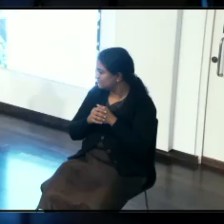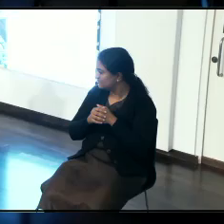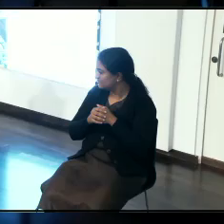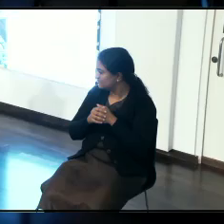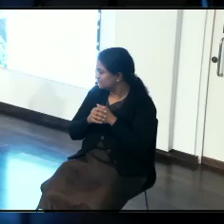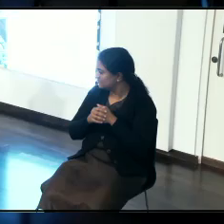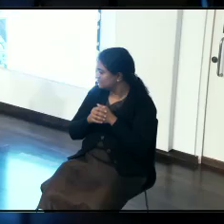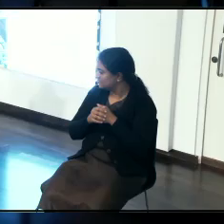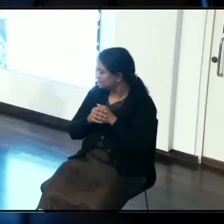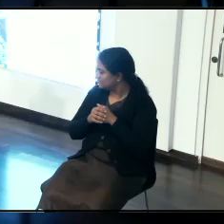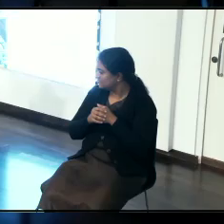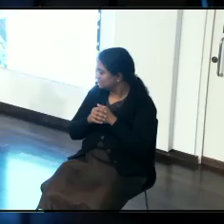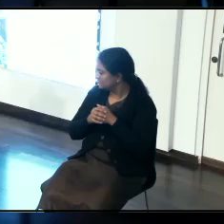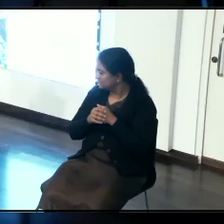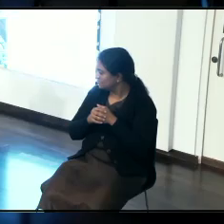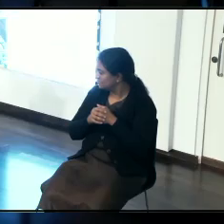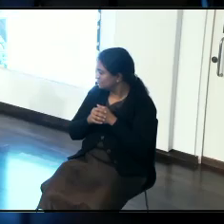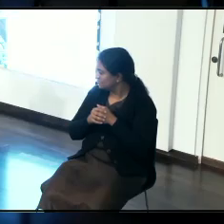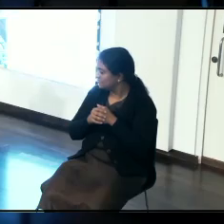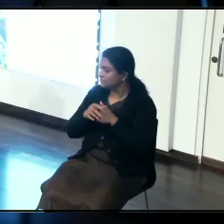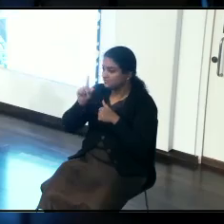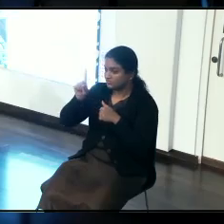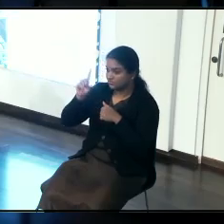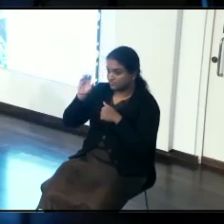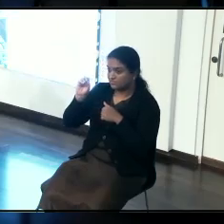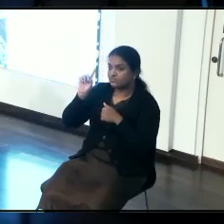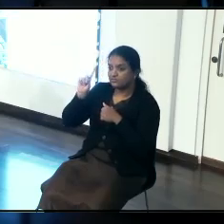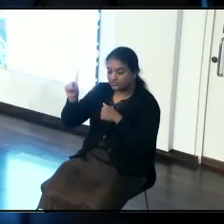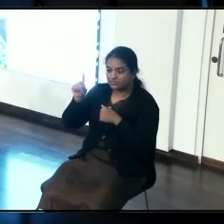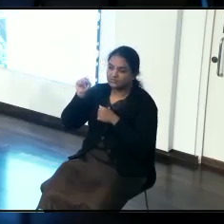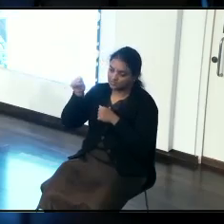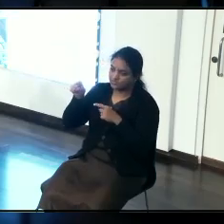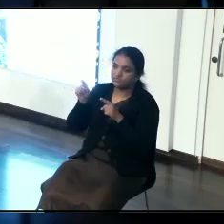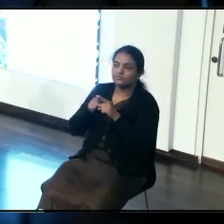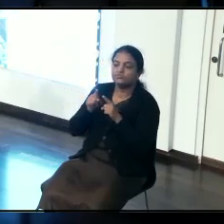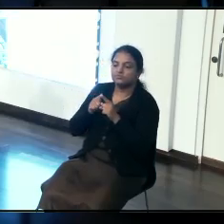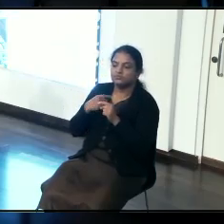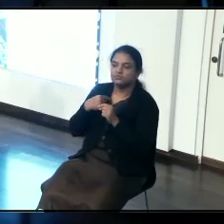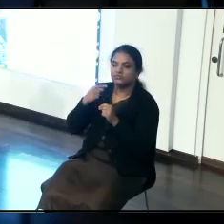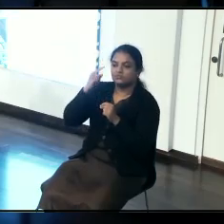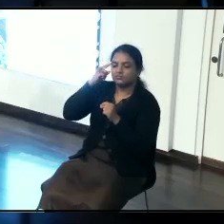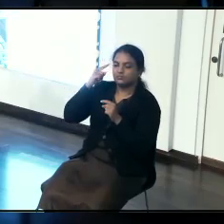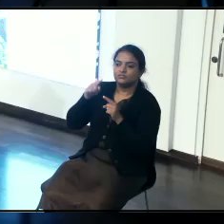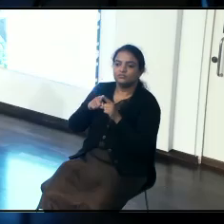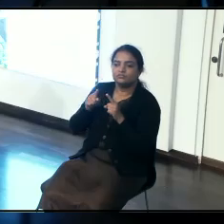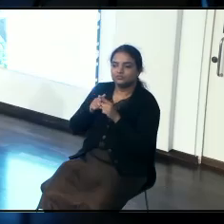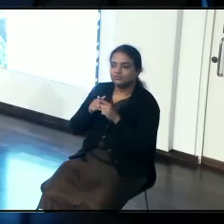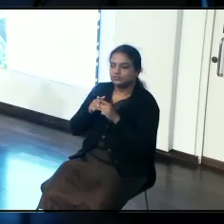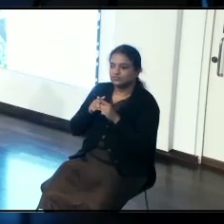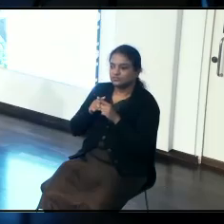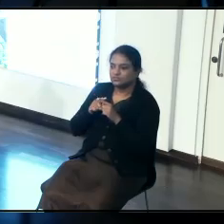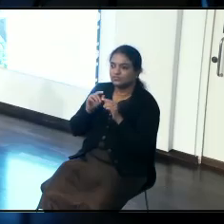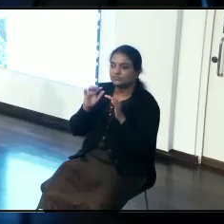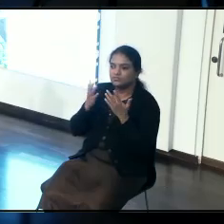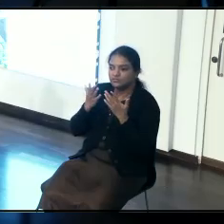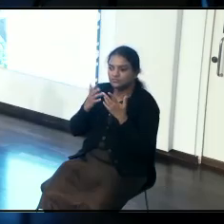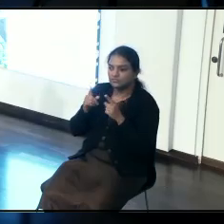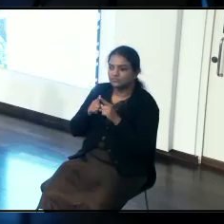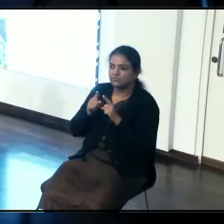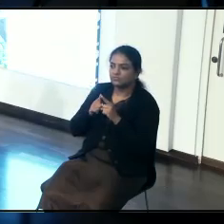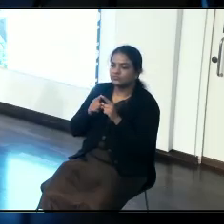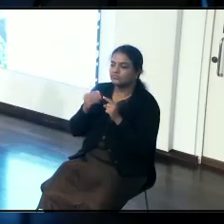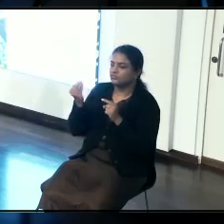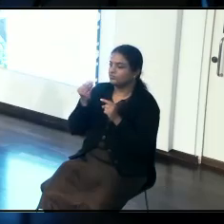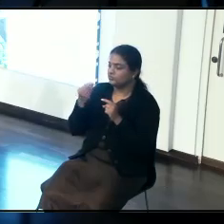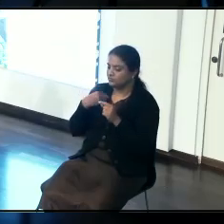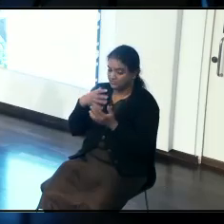my grandma, who's 101, I like to think of conservation of buildings. So the boring architect answer is